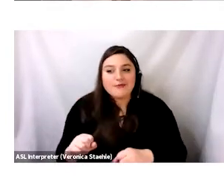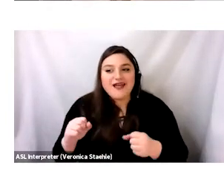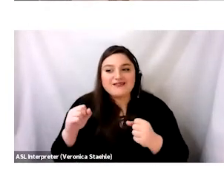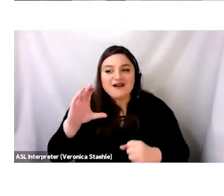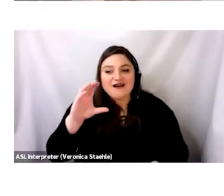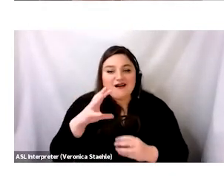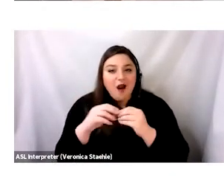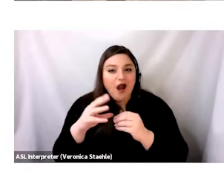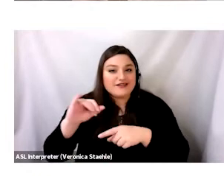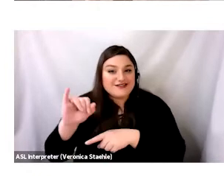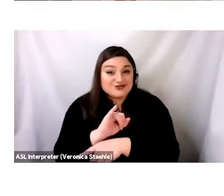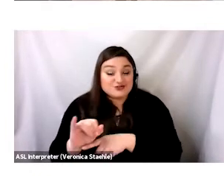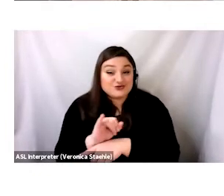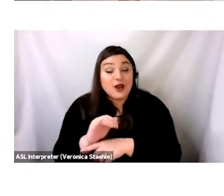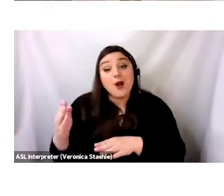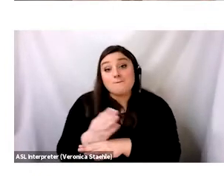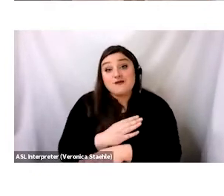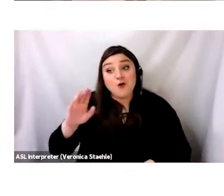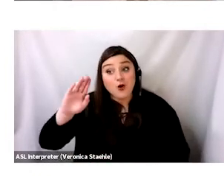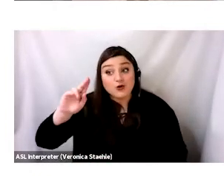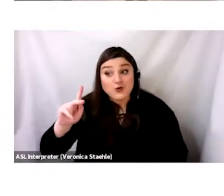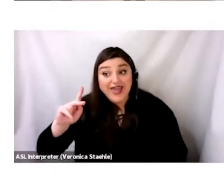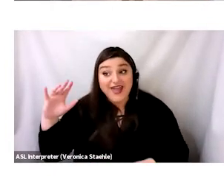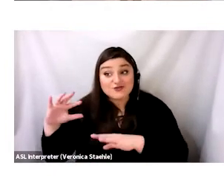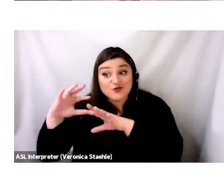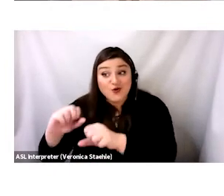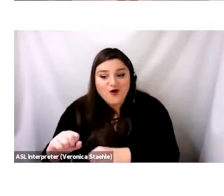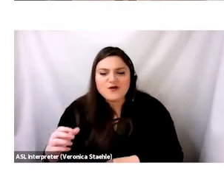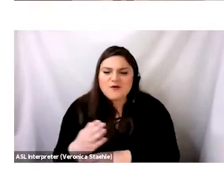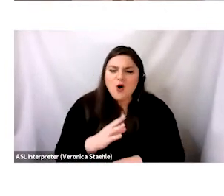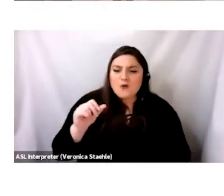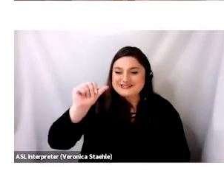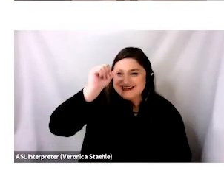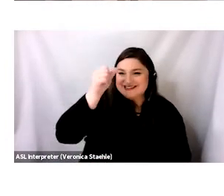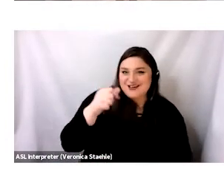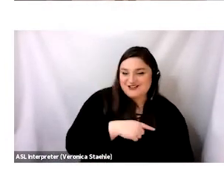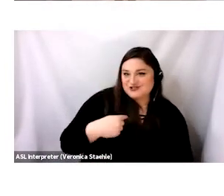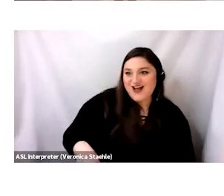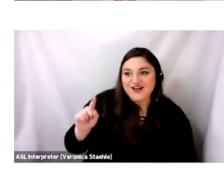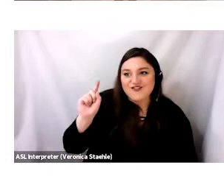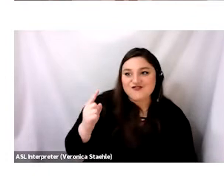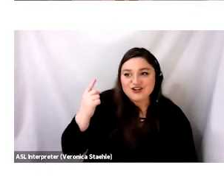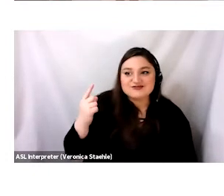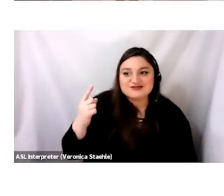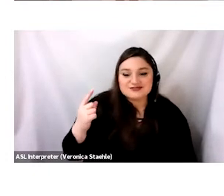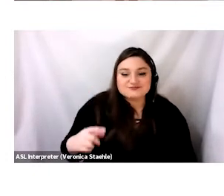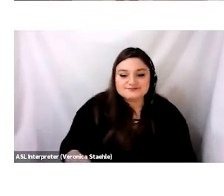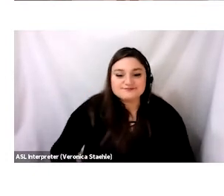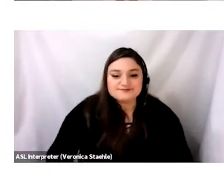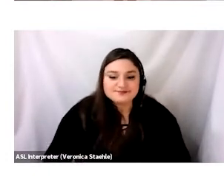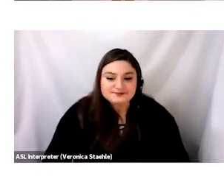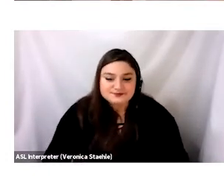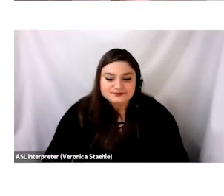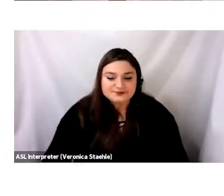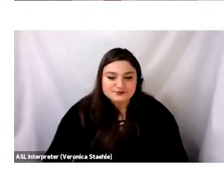China. The US saw this and simply shifted their priorities and crops. Through colonialism, the British